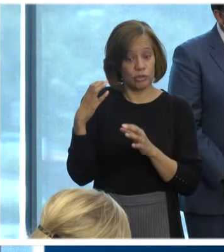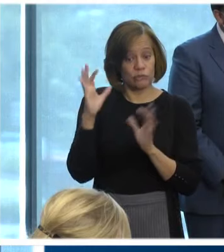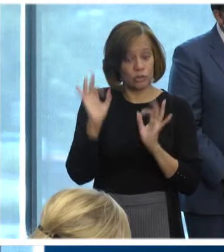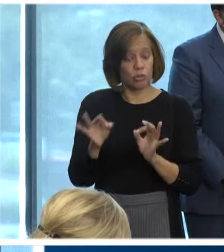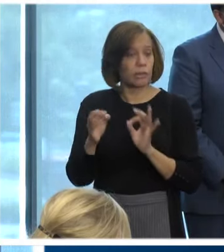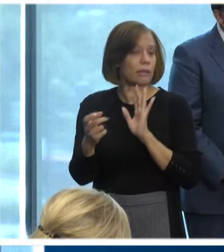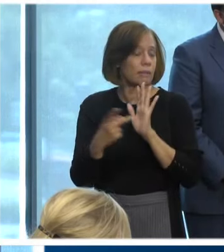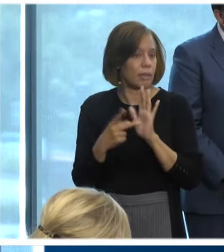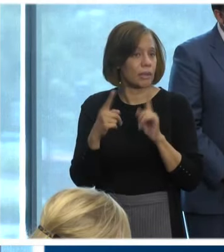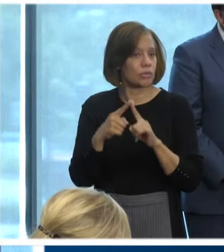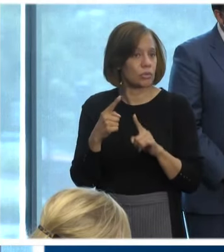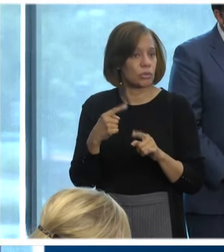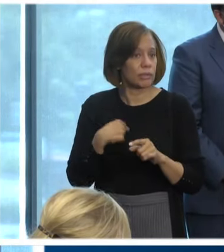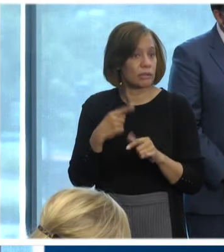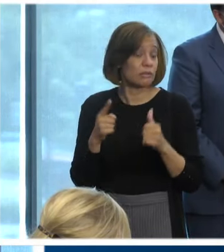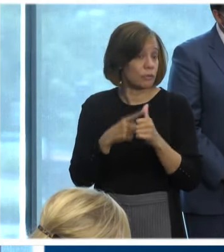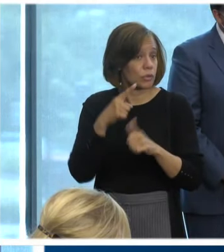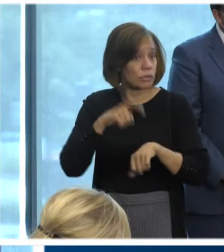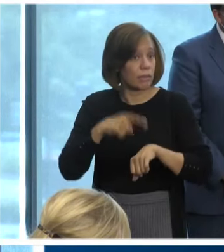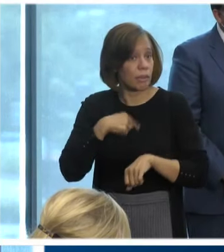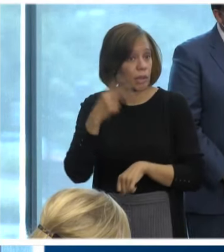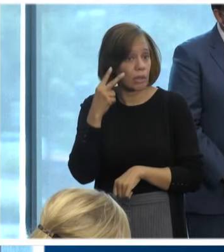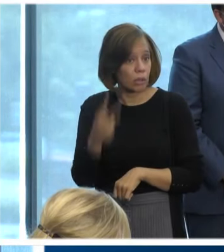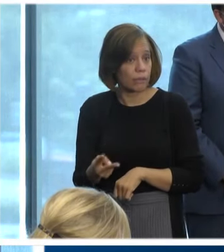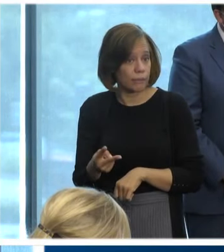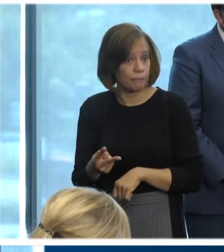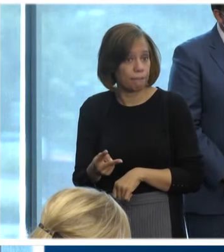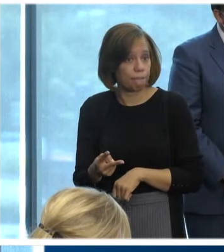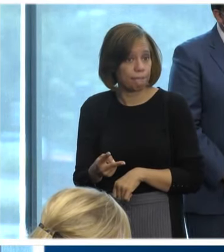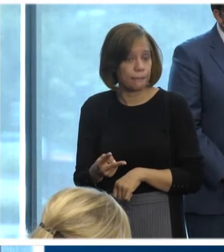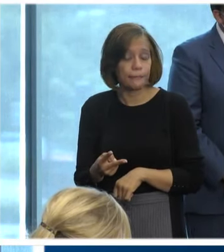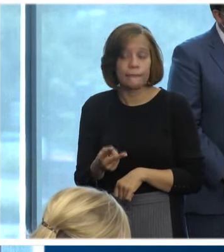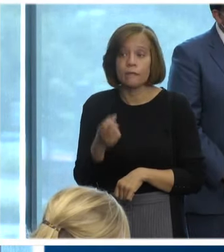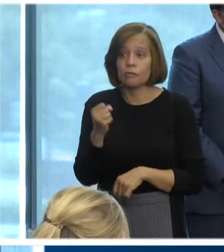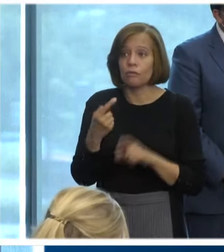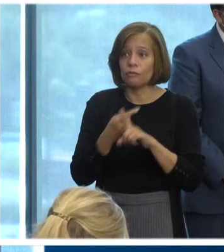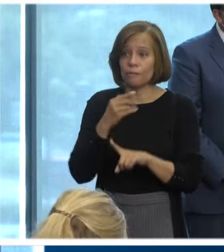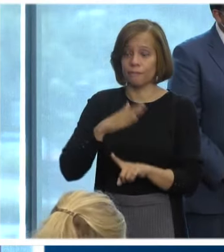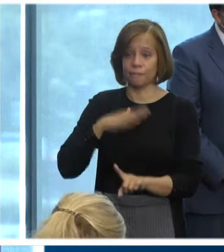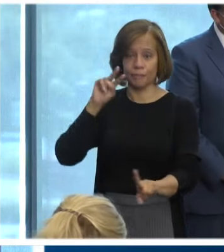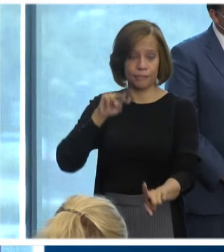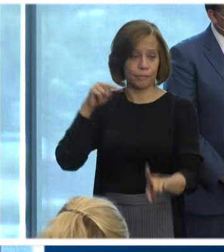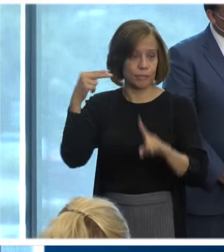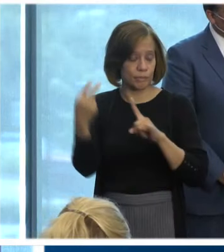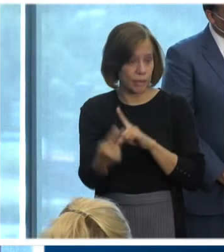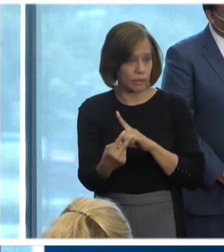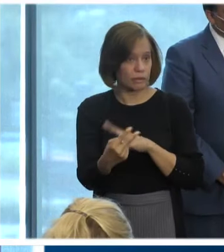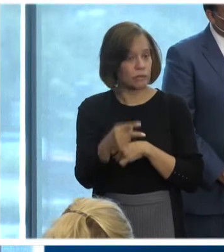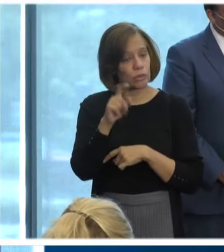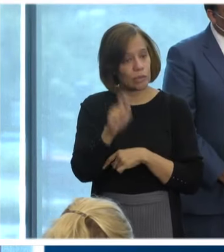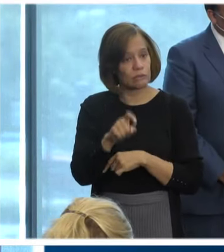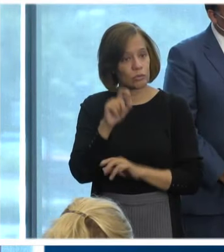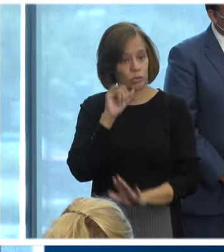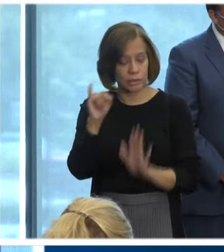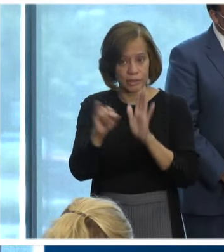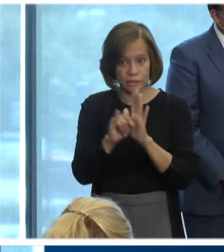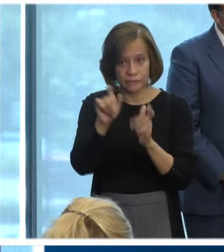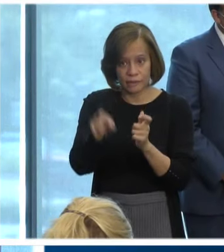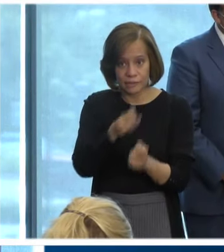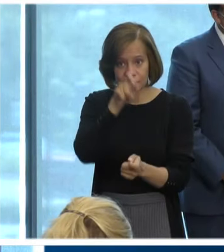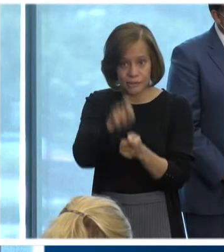me, is the first time that I take a look at them. So from my perspective, you would have to identify a